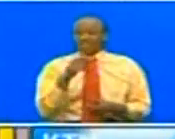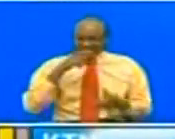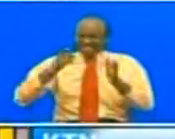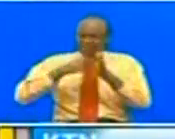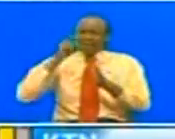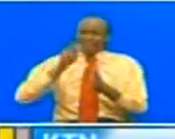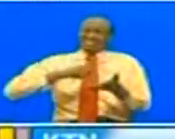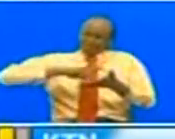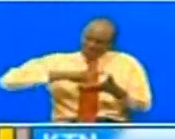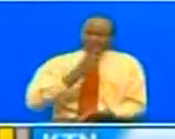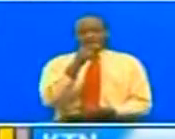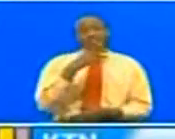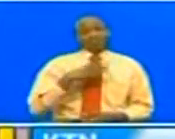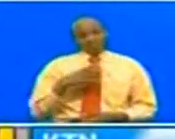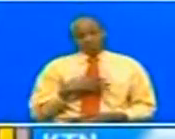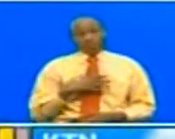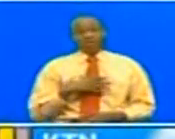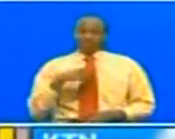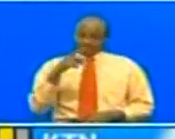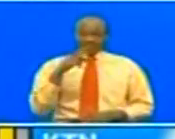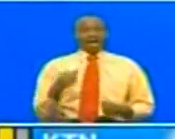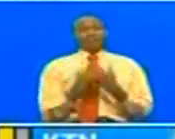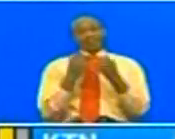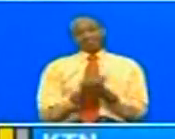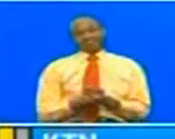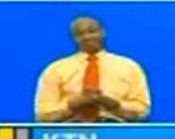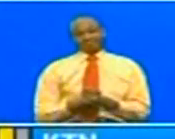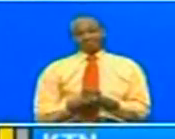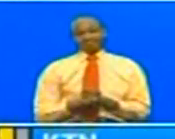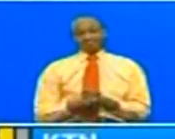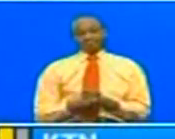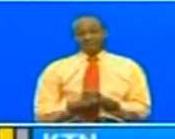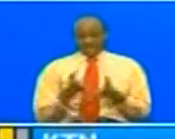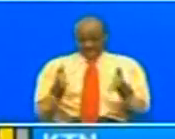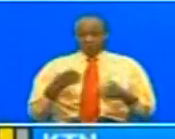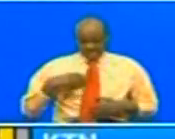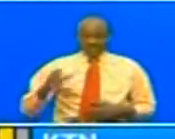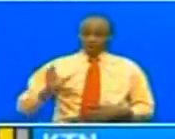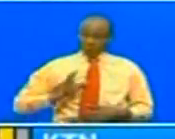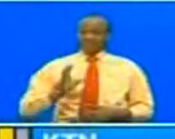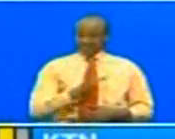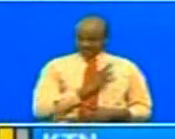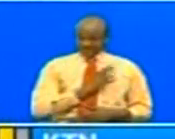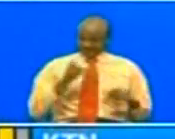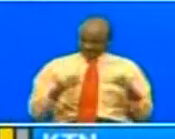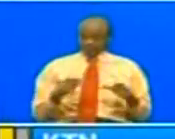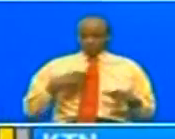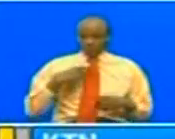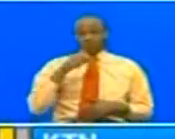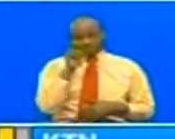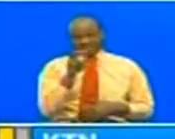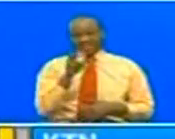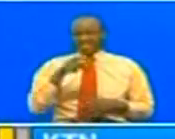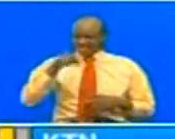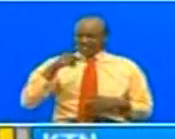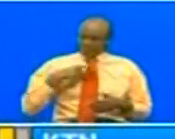to pay for its shortcomings, is yet to be effected. As a committee, we are looking at actualizing the